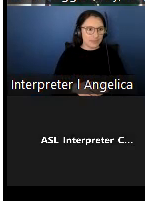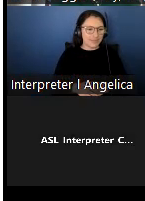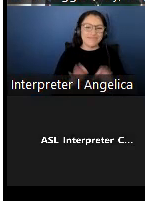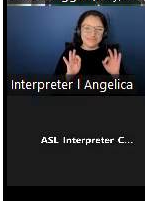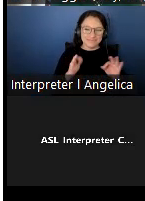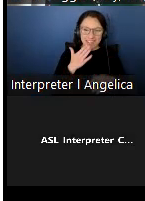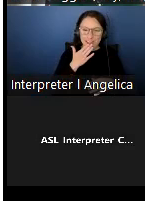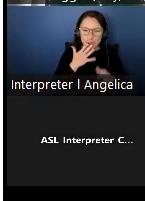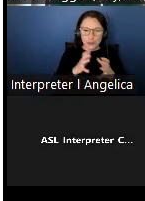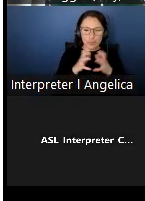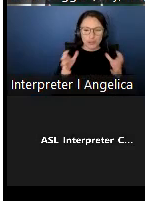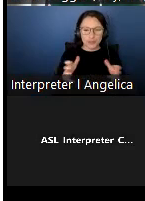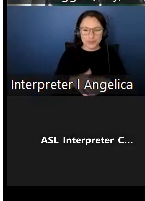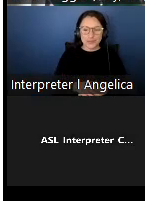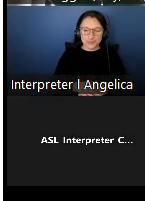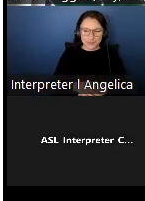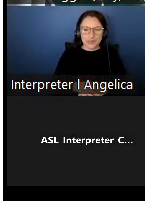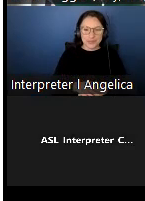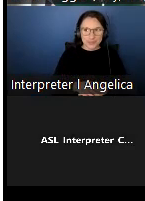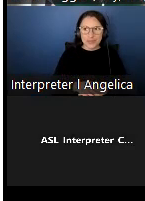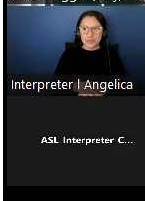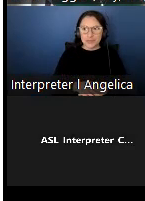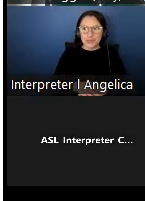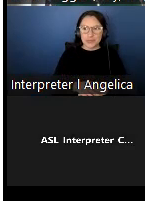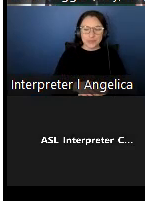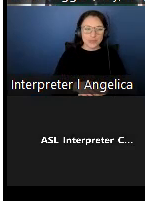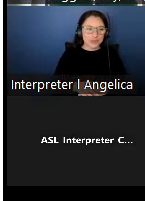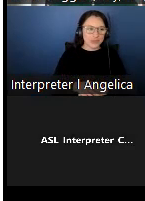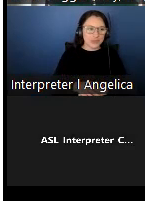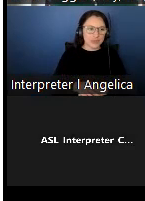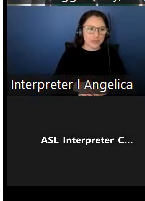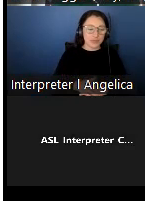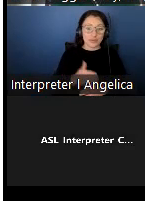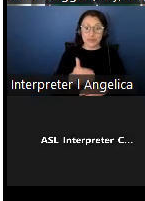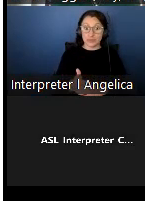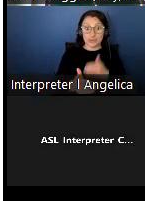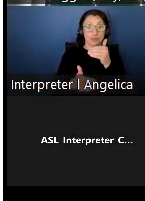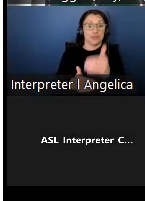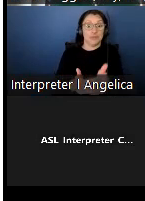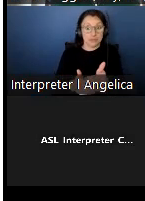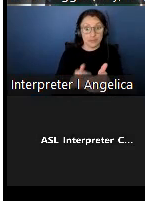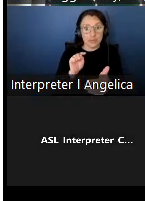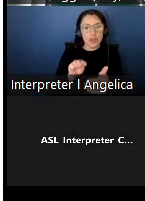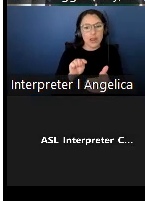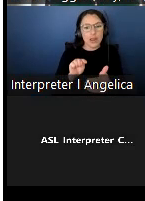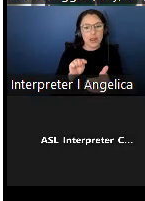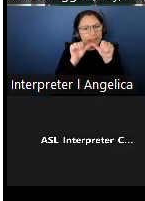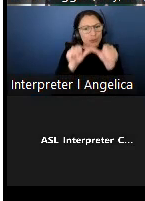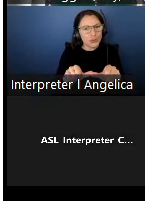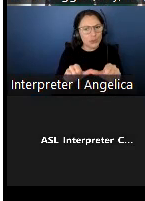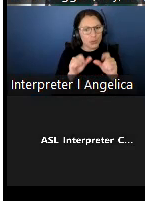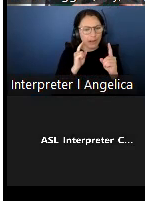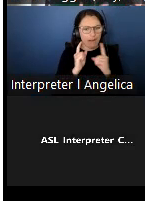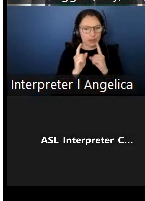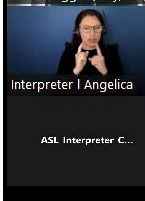Thank you so much. So the next step is continuing the conversation. So this